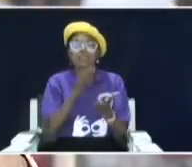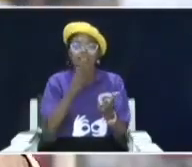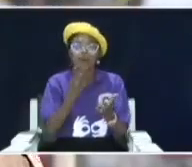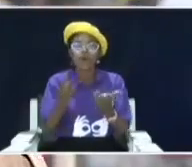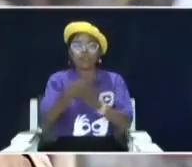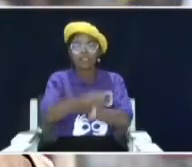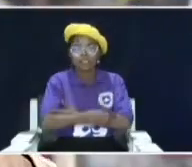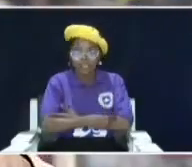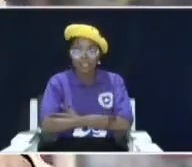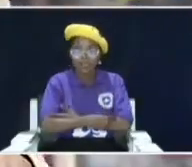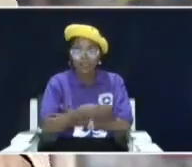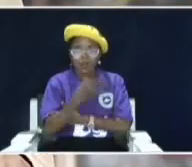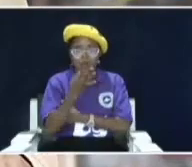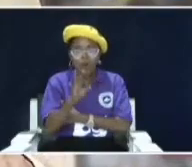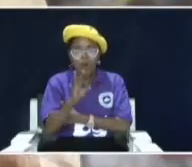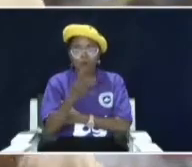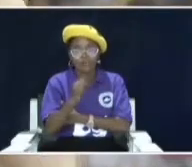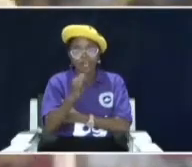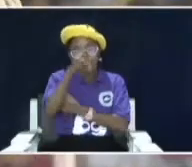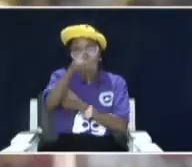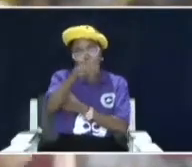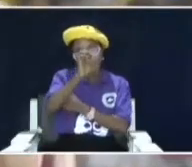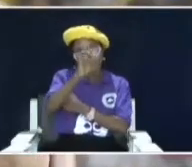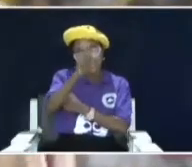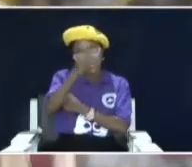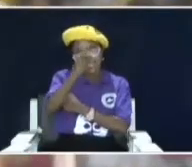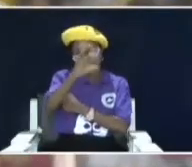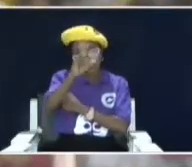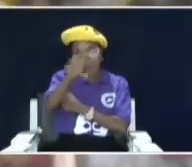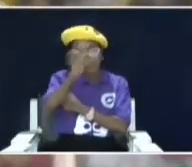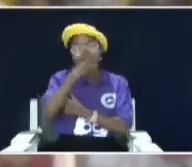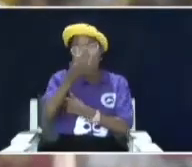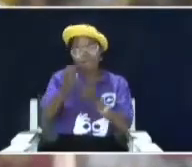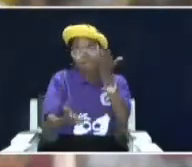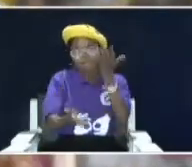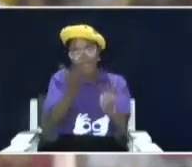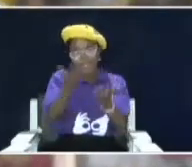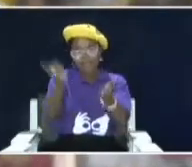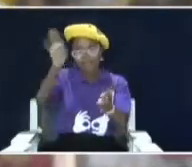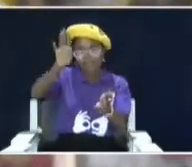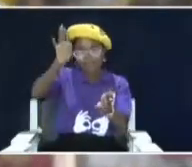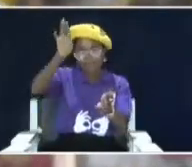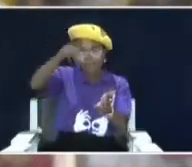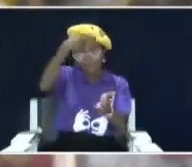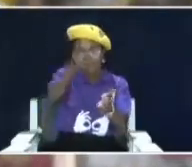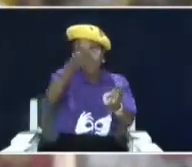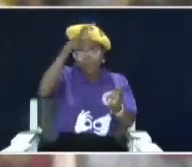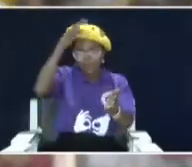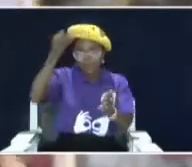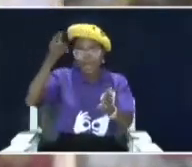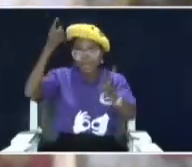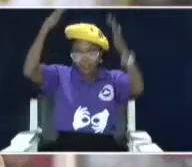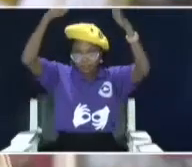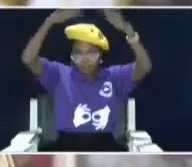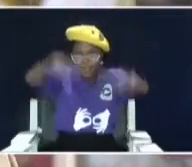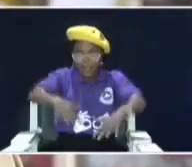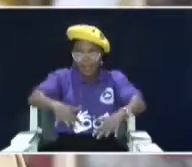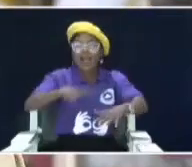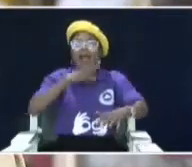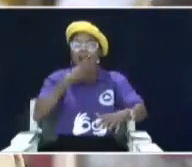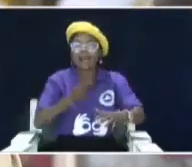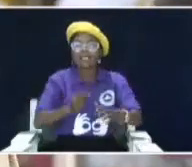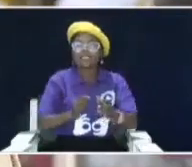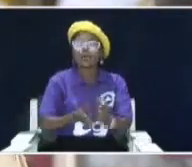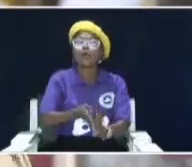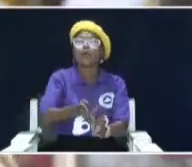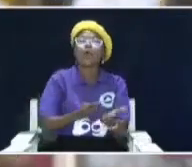the of Pentecost, fire fell when Holy Ghost came. So we have